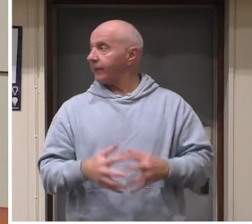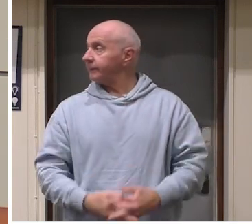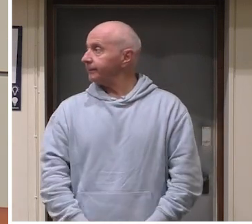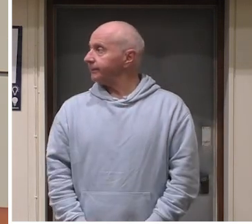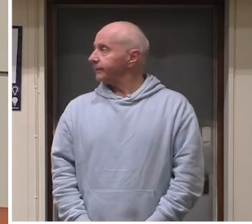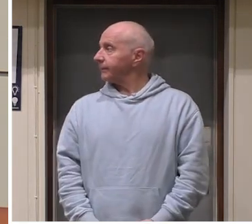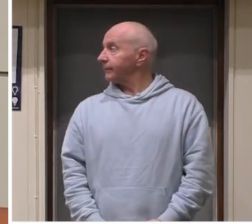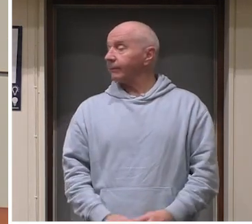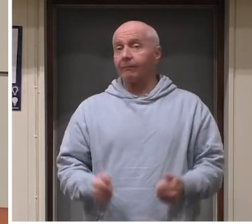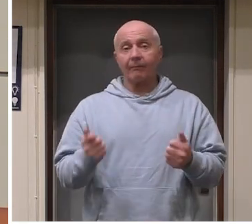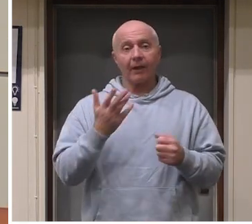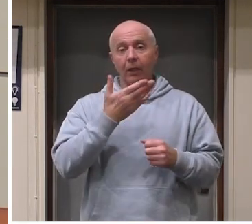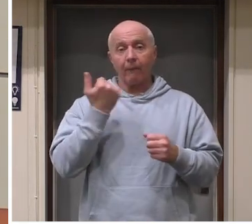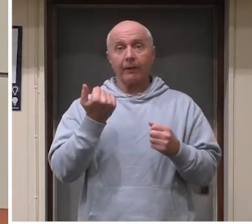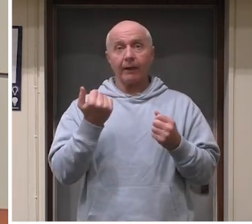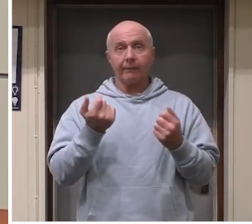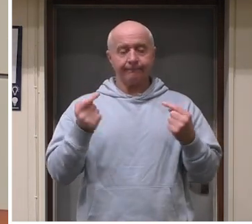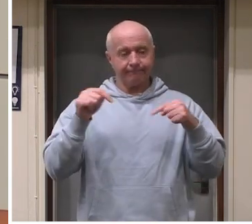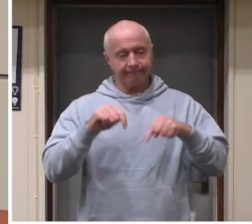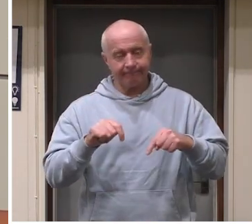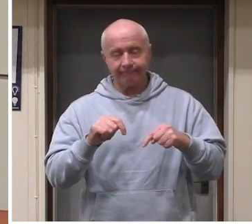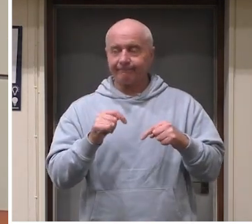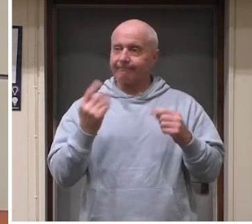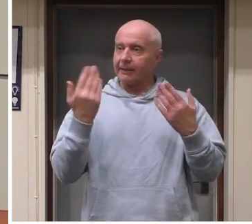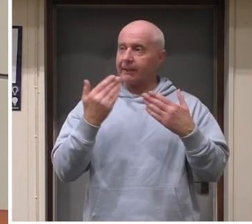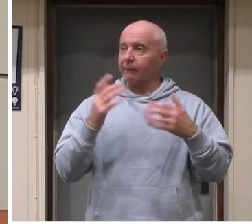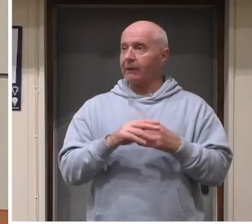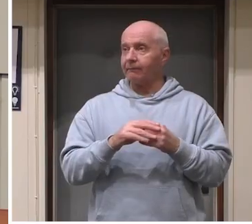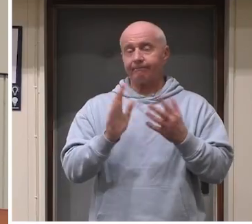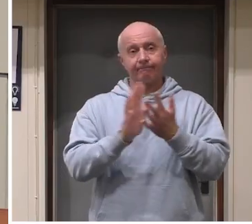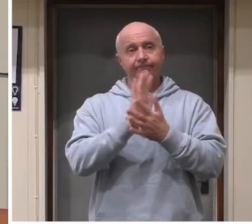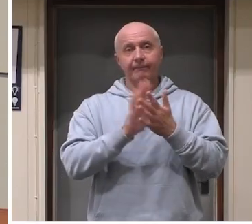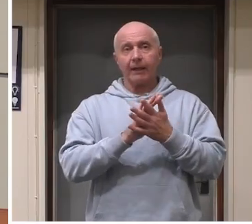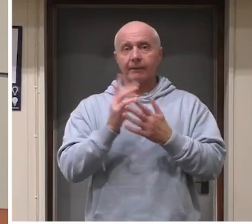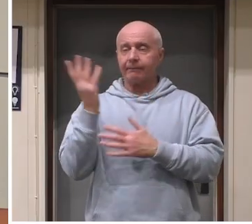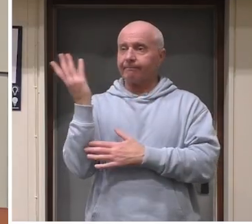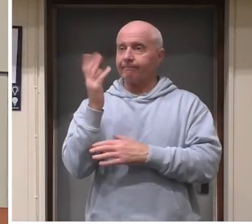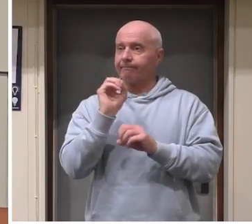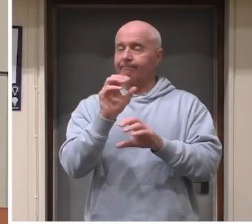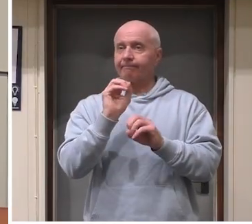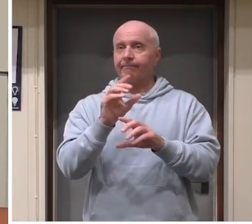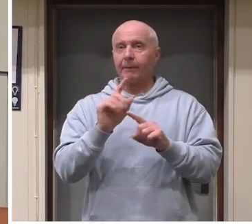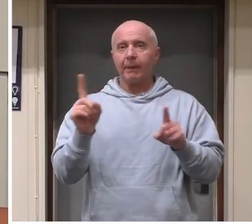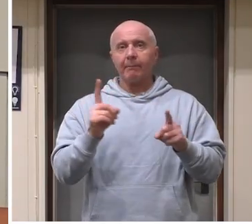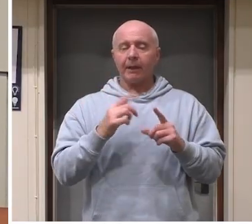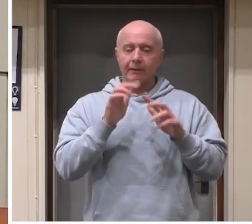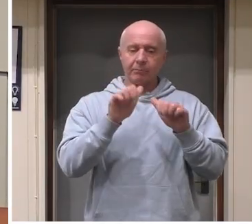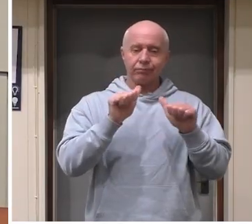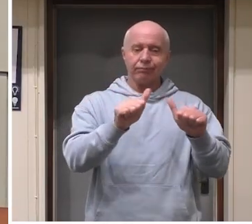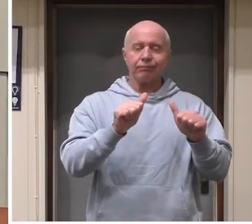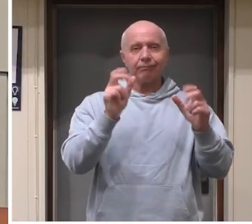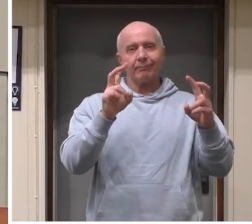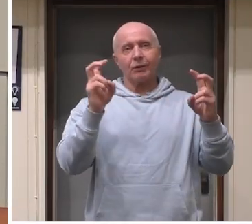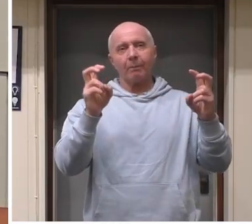Yes, it's a great pleasure for me to be here and have the opportunity to present something about one of my favorite topics, which